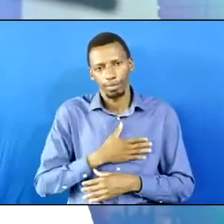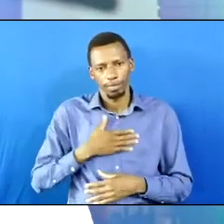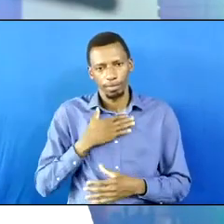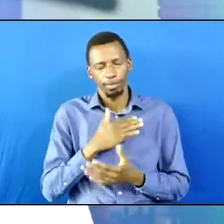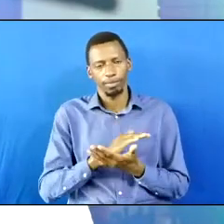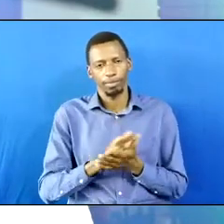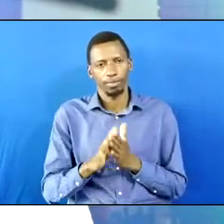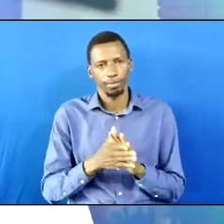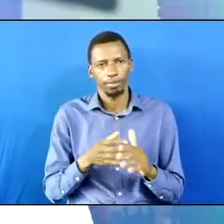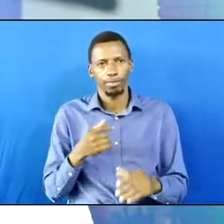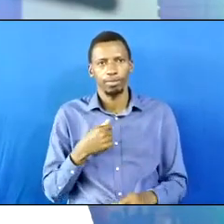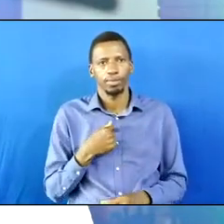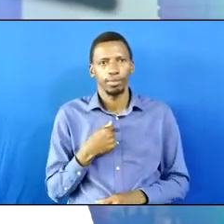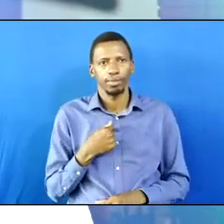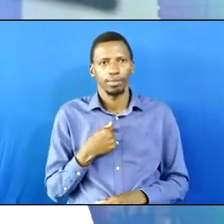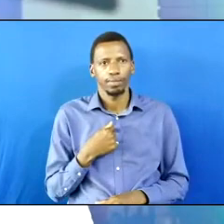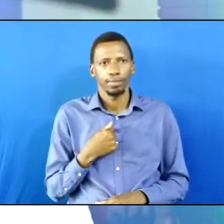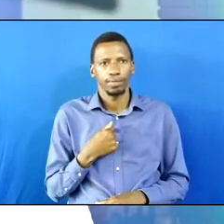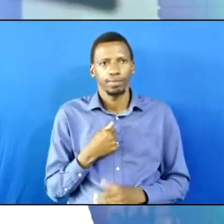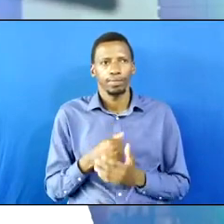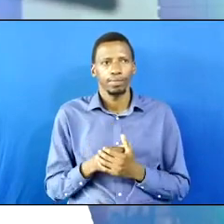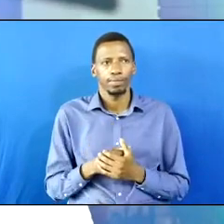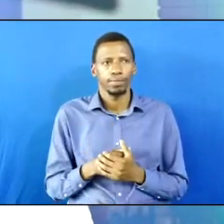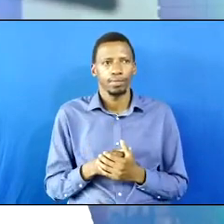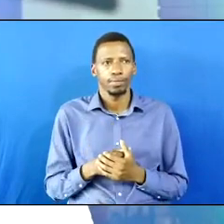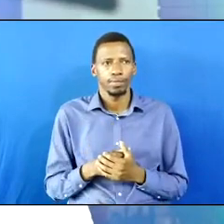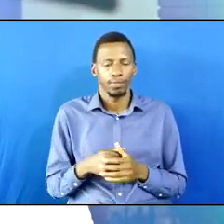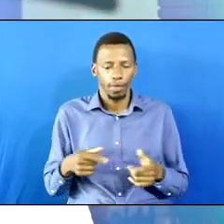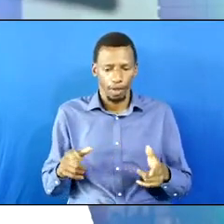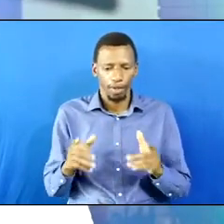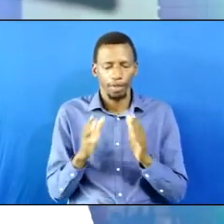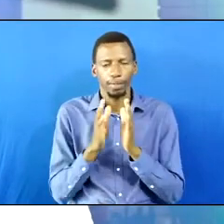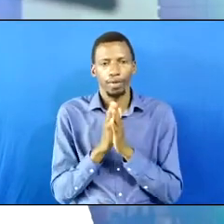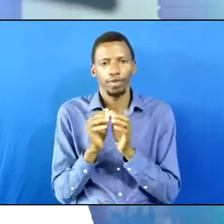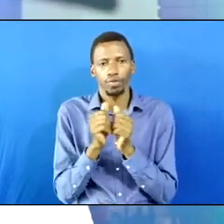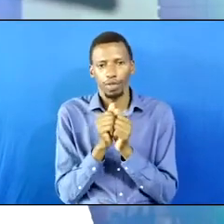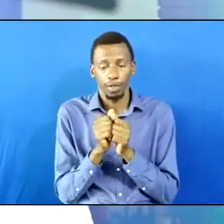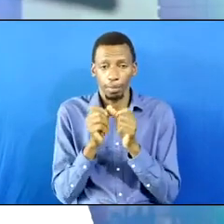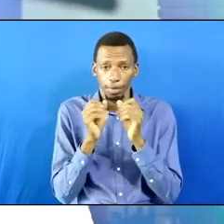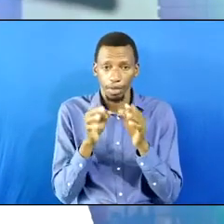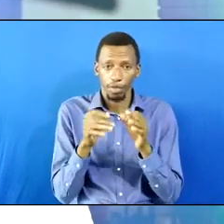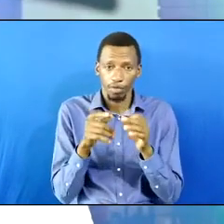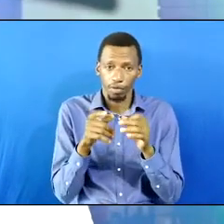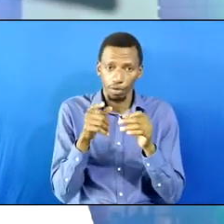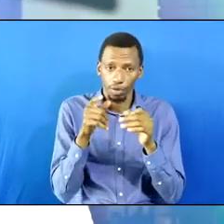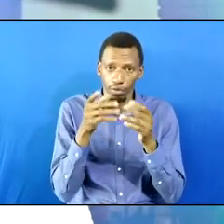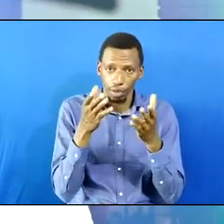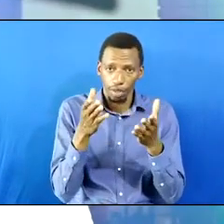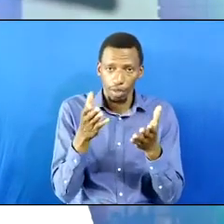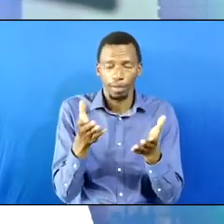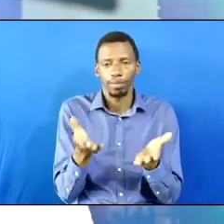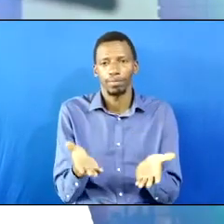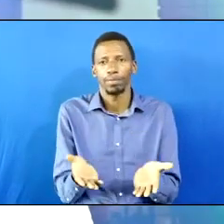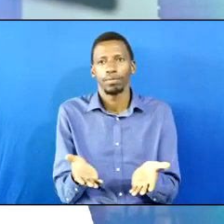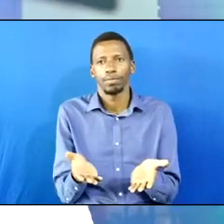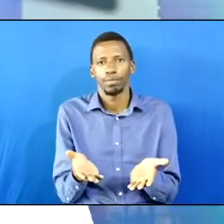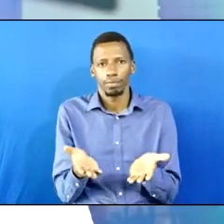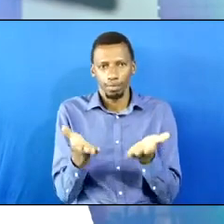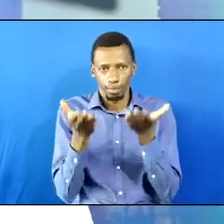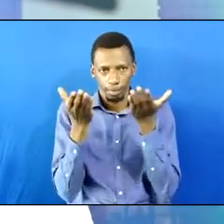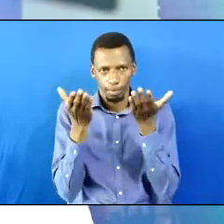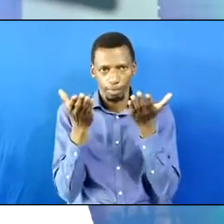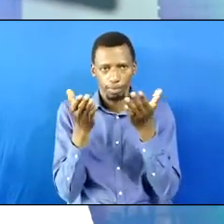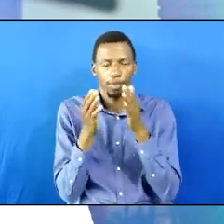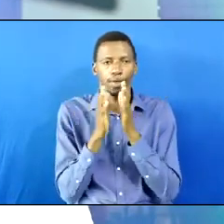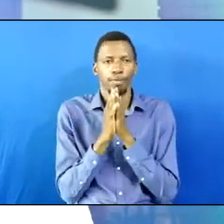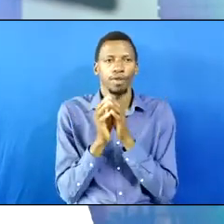seeking for your cleansing. Before we pray together, if there's somebody, you can stand and we pray together. Now, Lord God, you